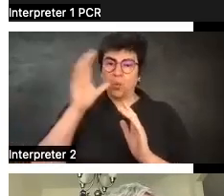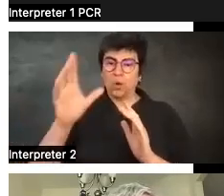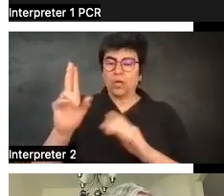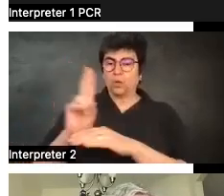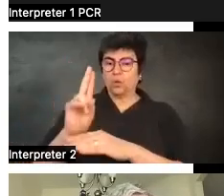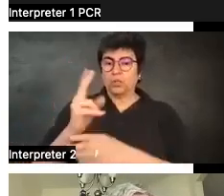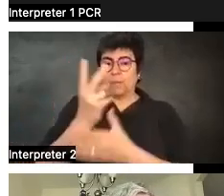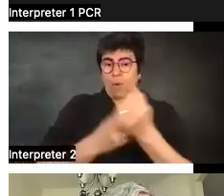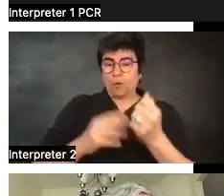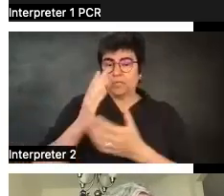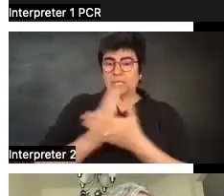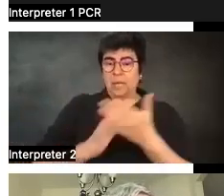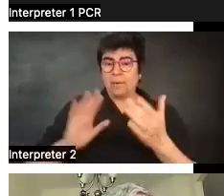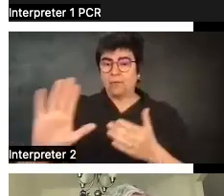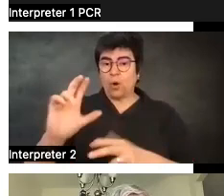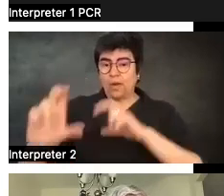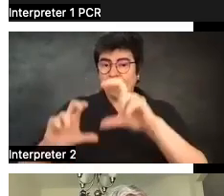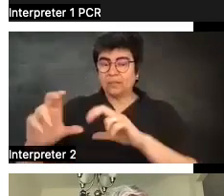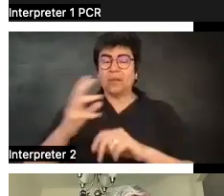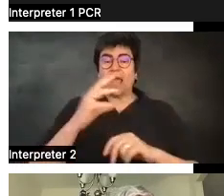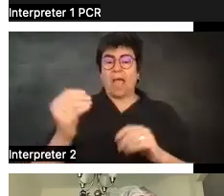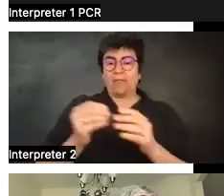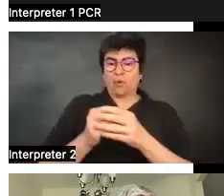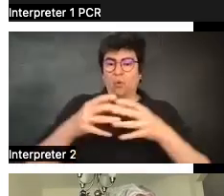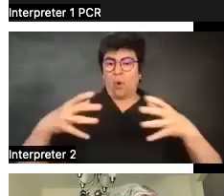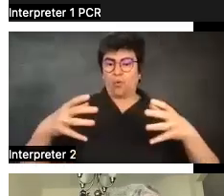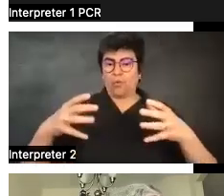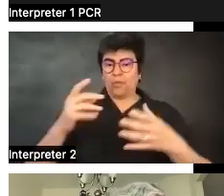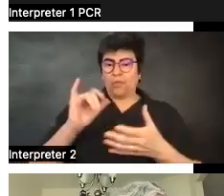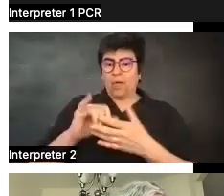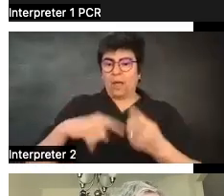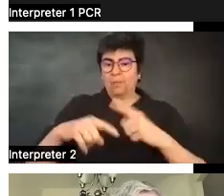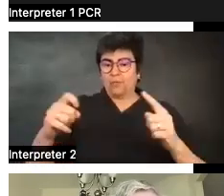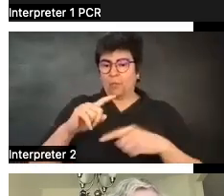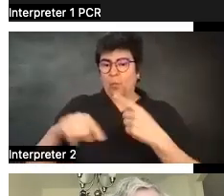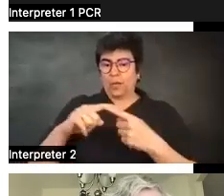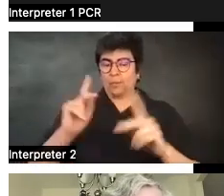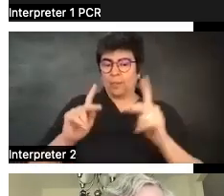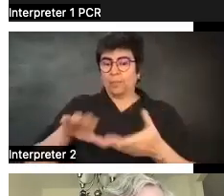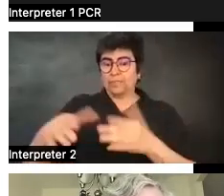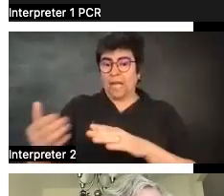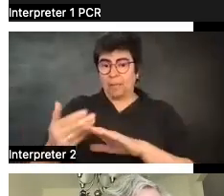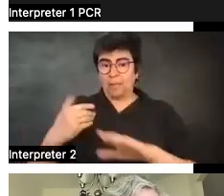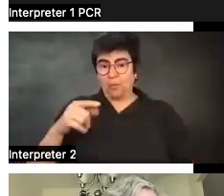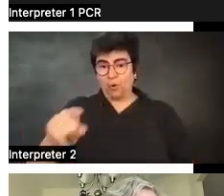of your investment and the growth that comes from when people die before you do.